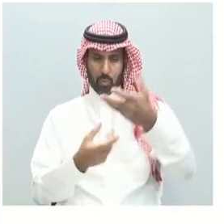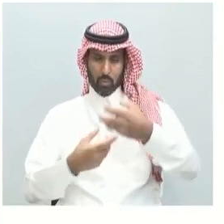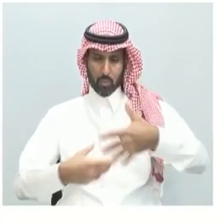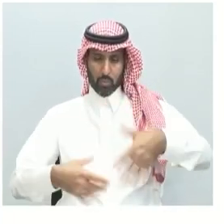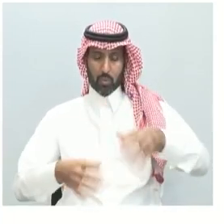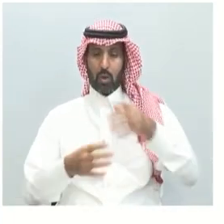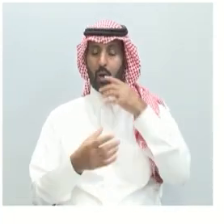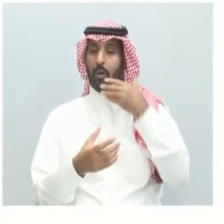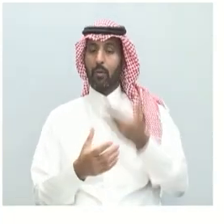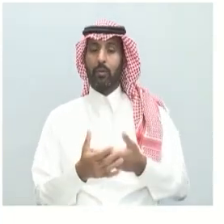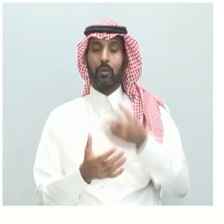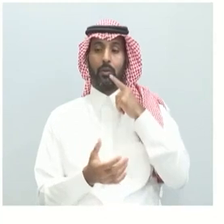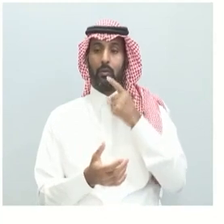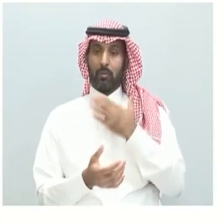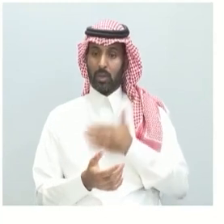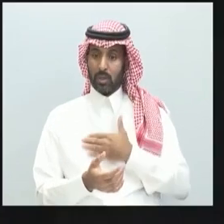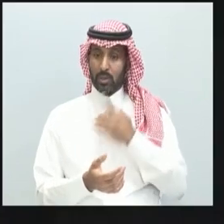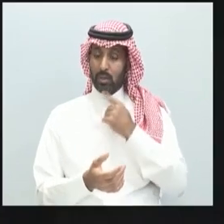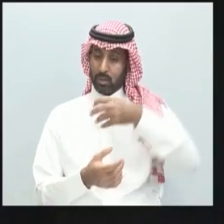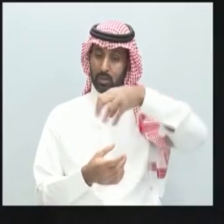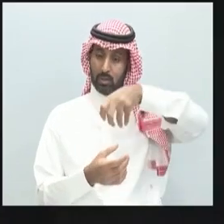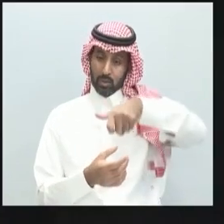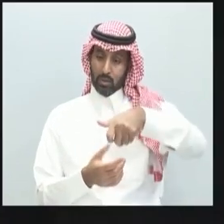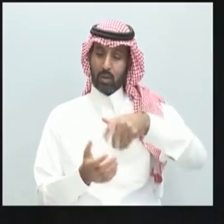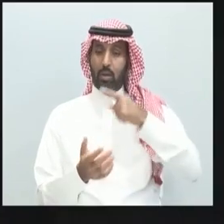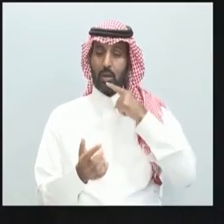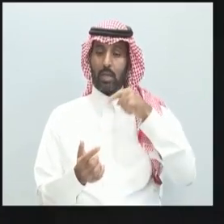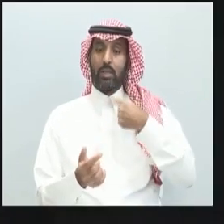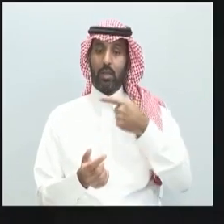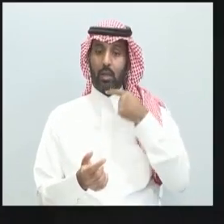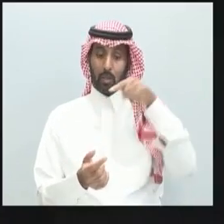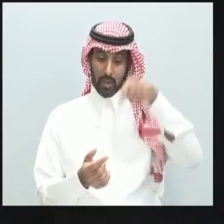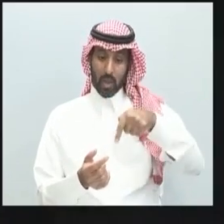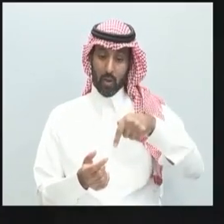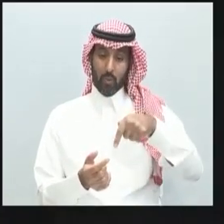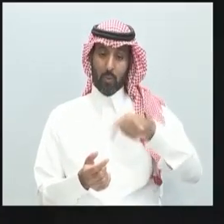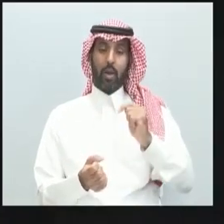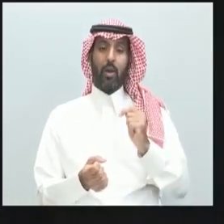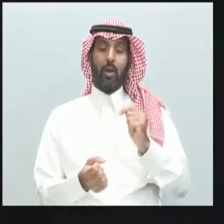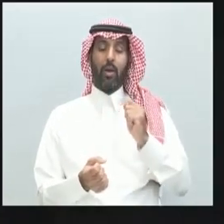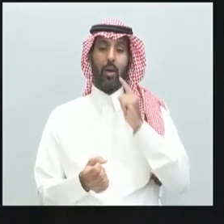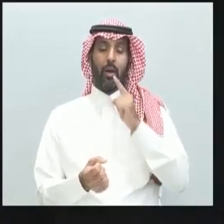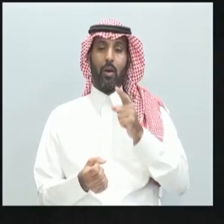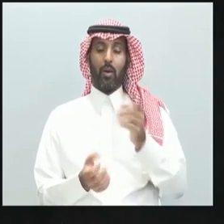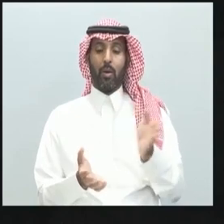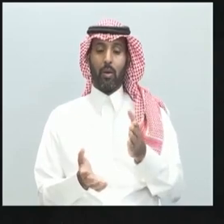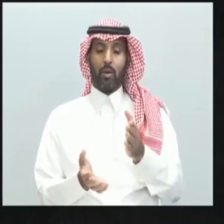it off. So he's talking about now. So, and the verb is boil.